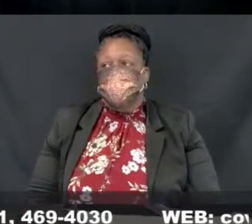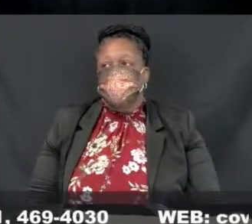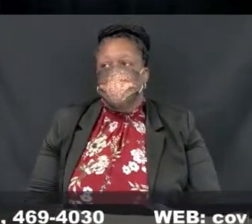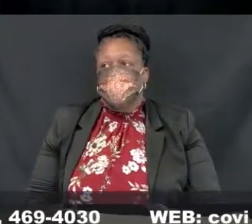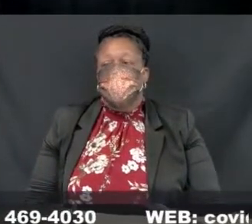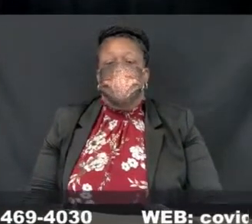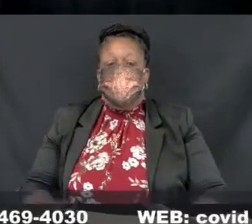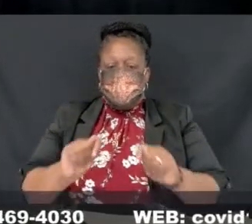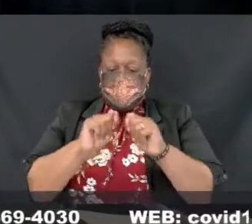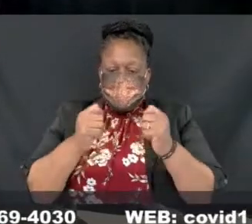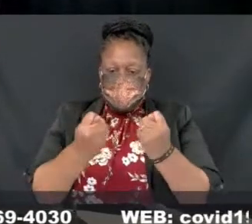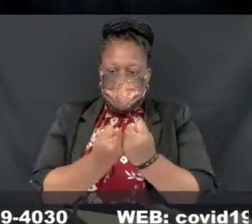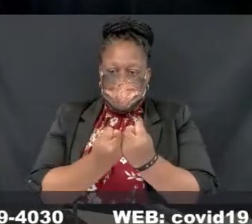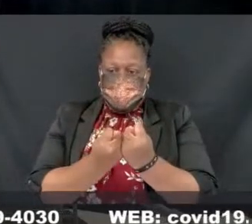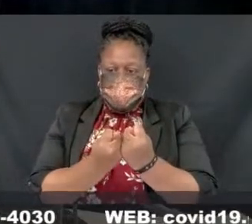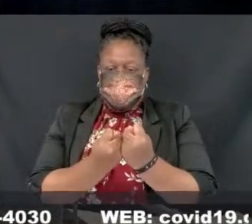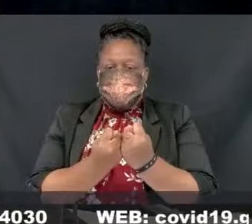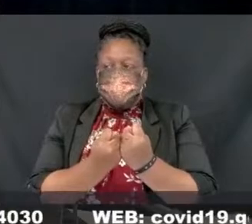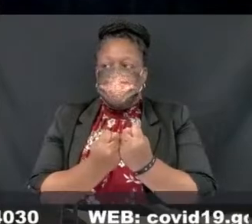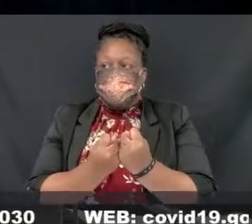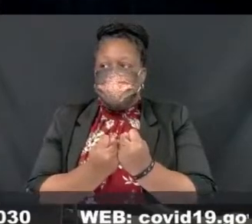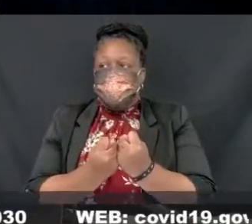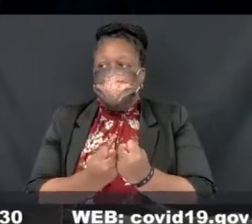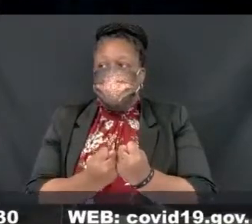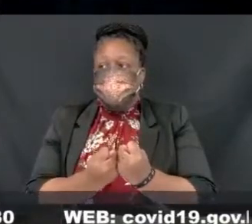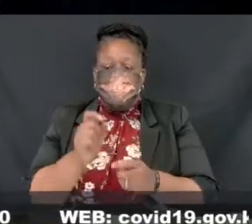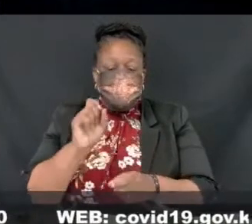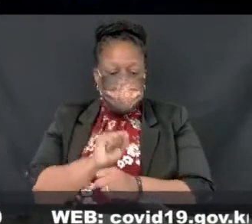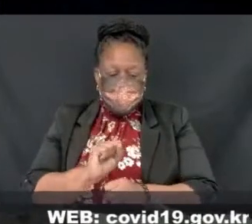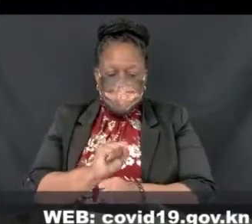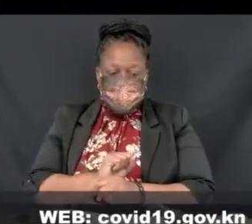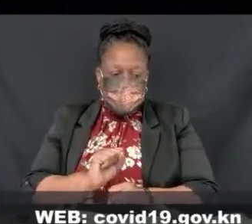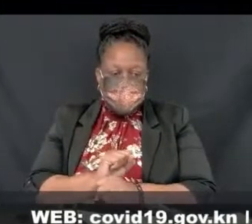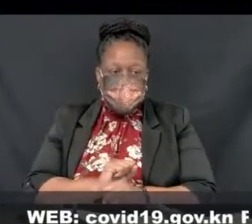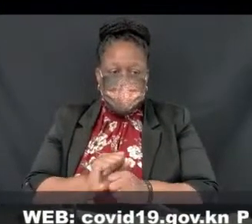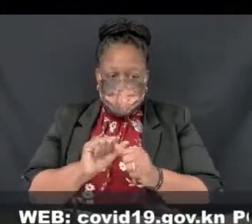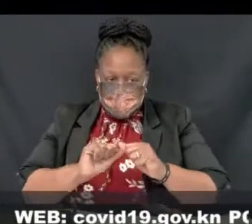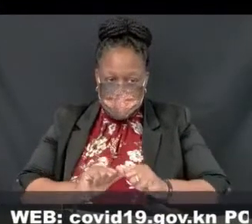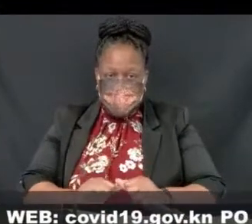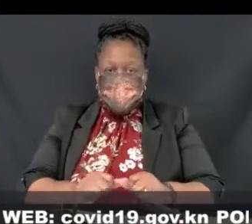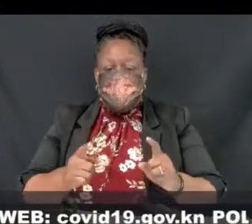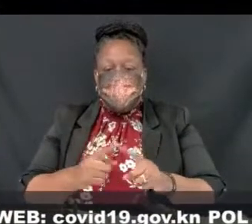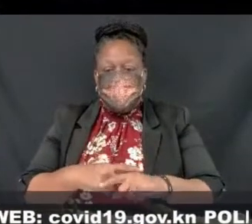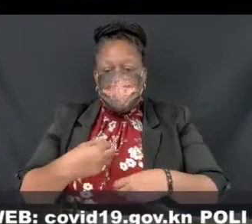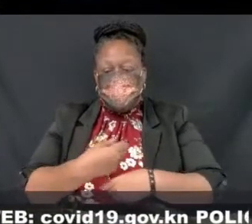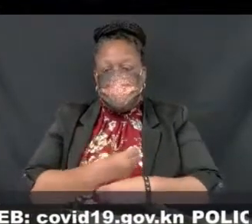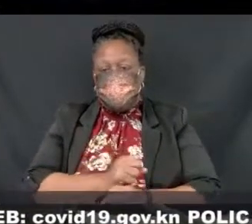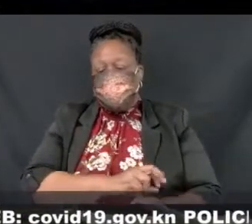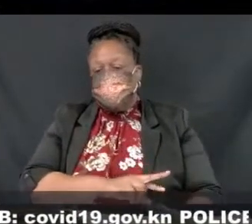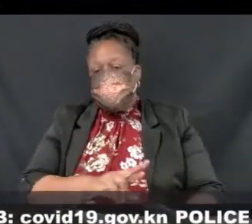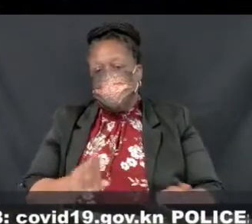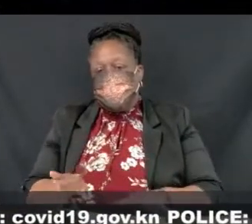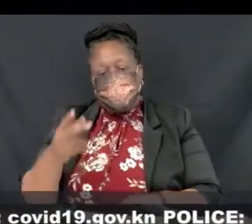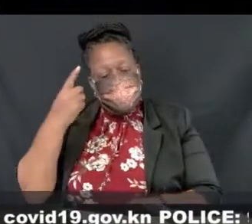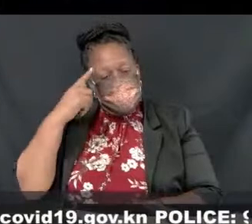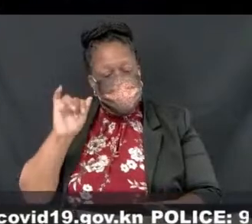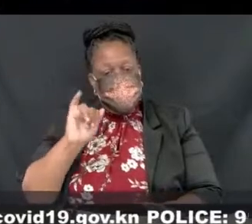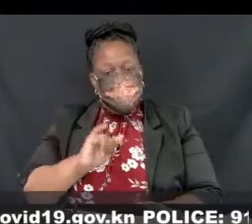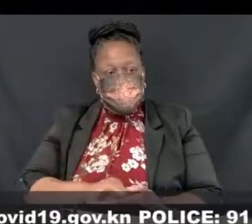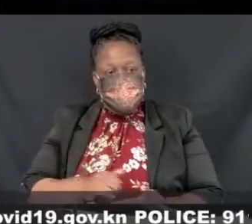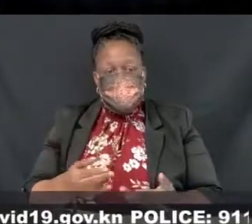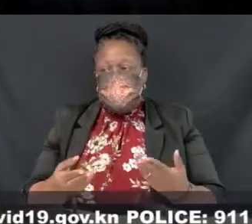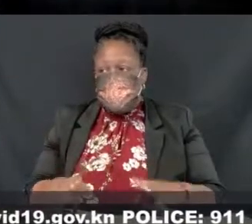my team and I at the Statistics Department, we have been working behind the scene to ready us for a moment like now. As indicated